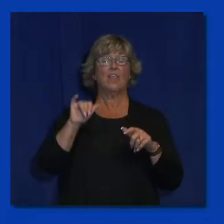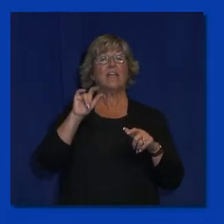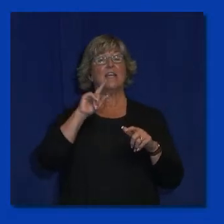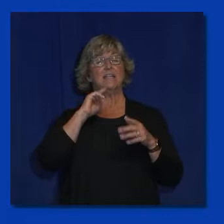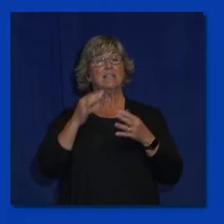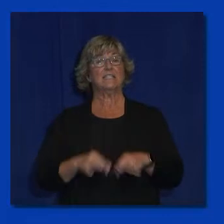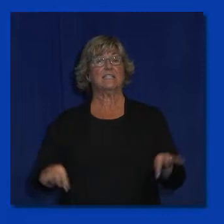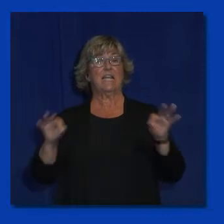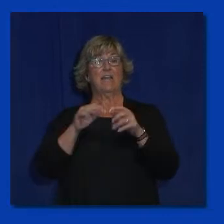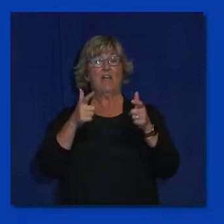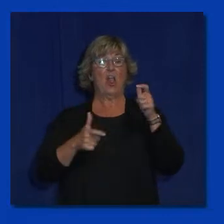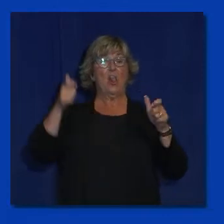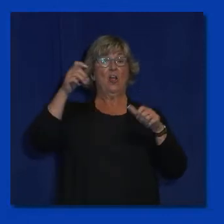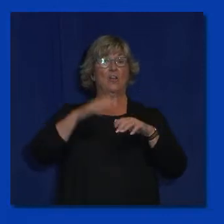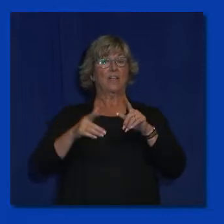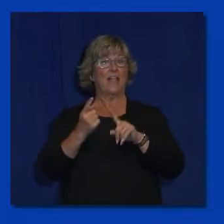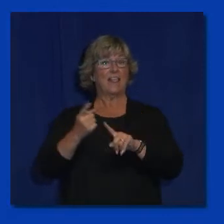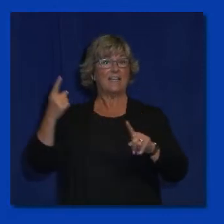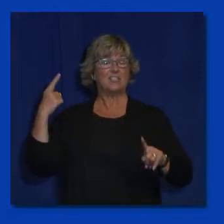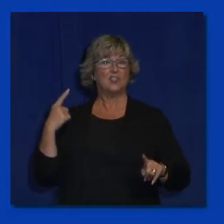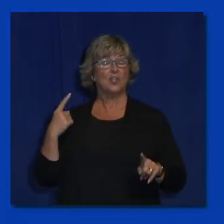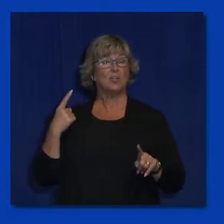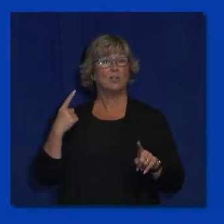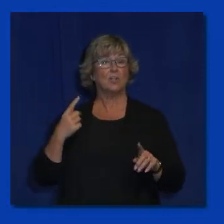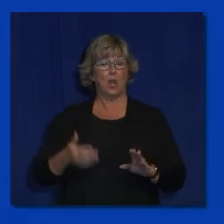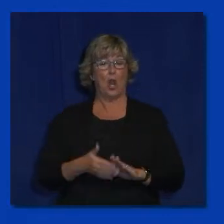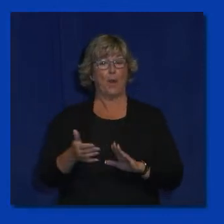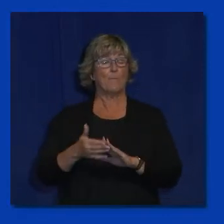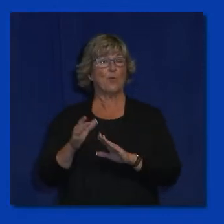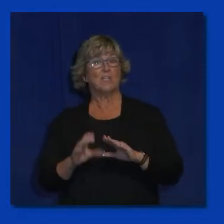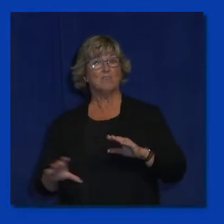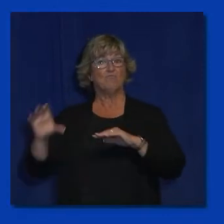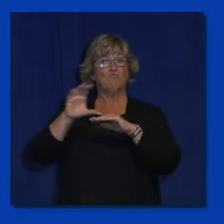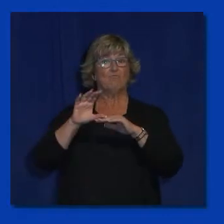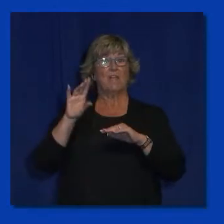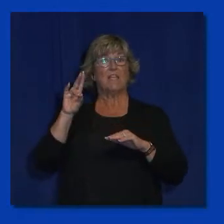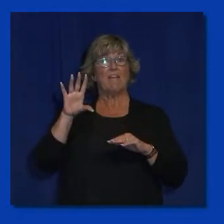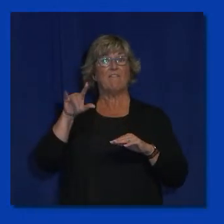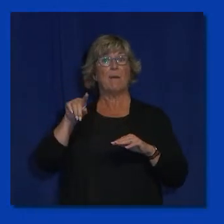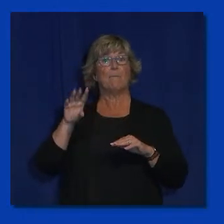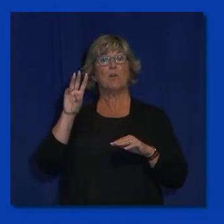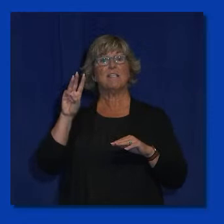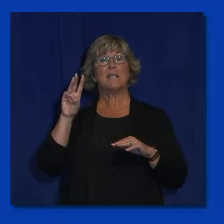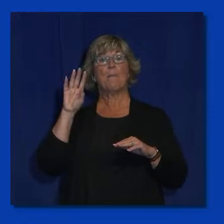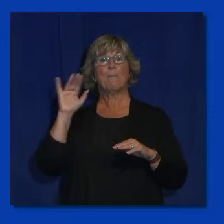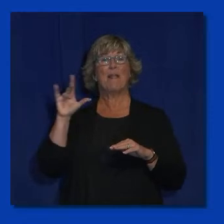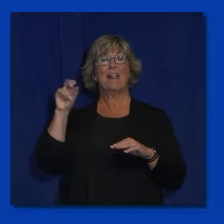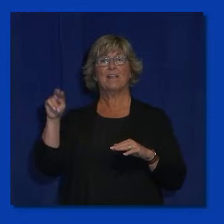actually significantly larger than last year's operating surplus, around $75.6 billion.